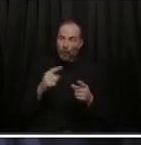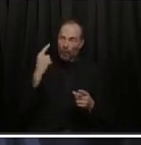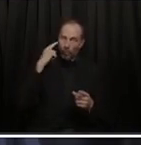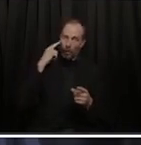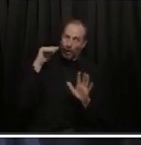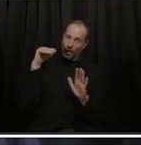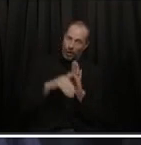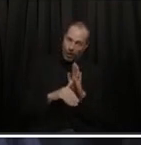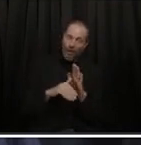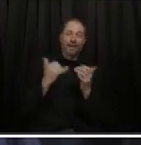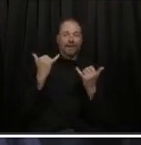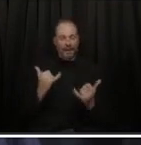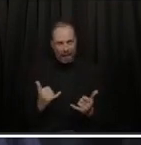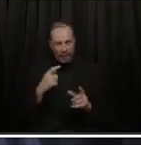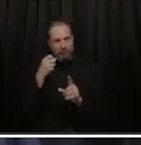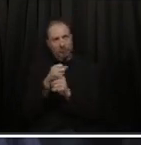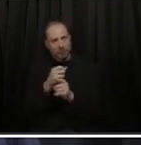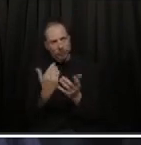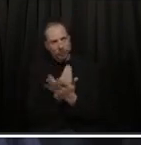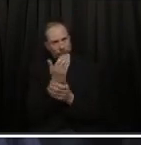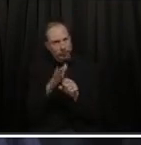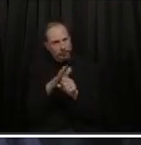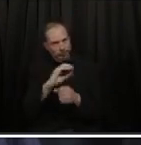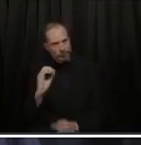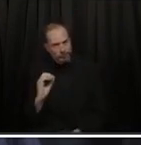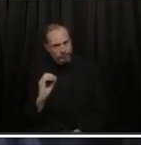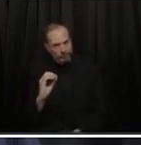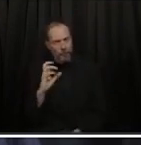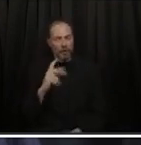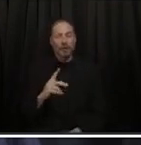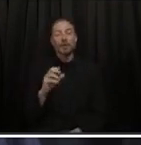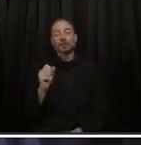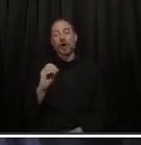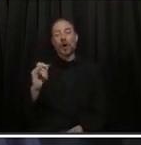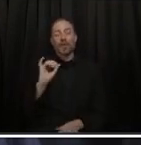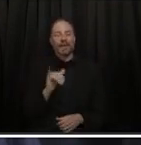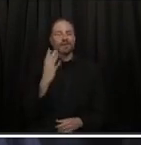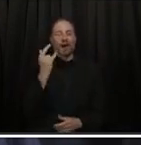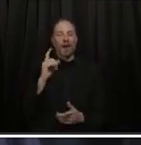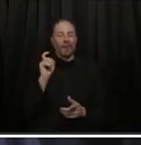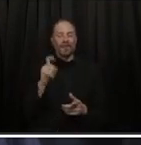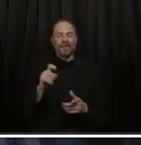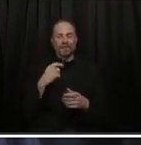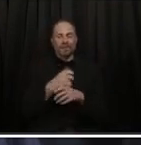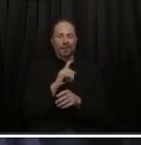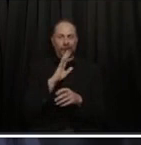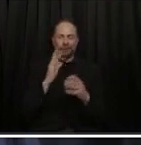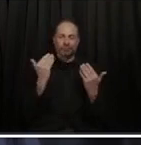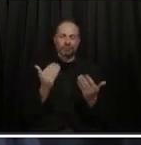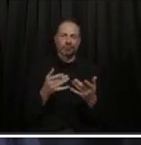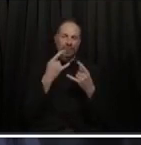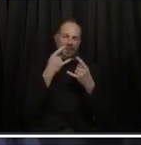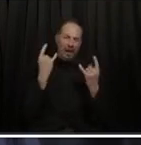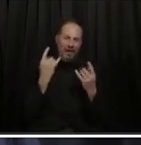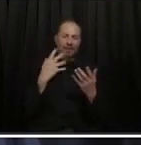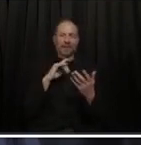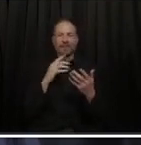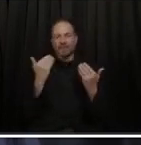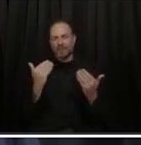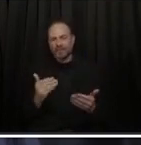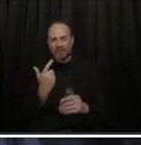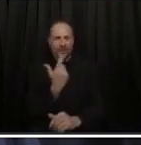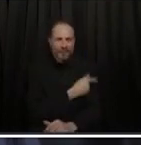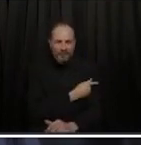we're facing a new challenge. But that's why we need to double down on what we know works, and that means getting vaccinated. And if you're eligible, please